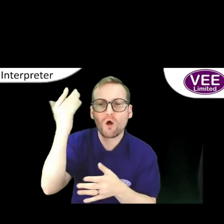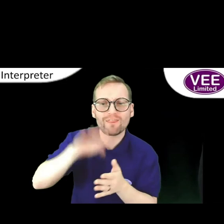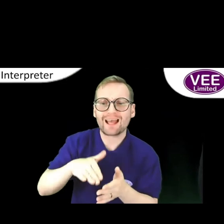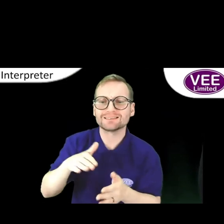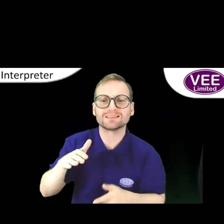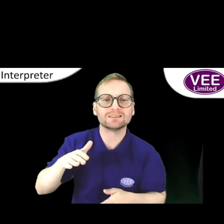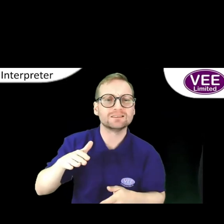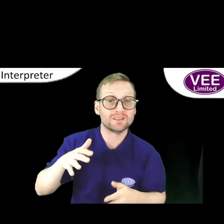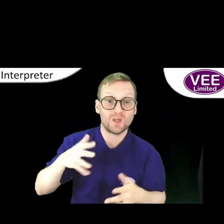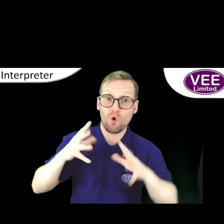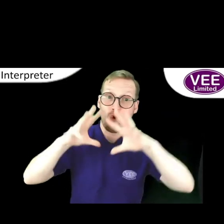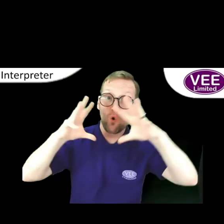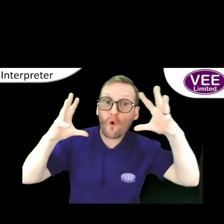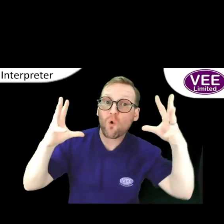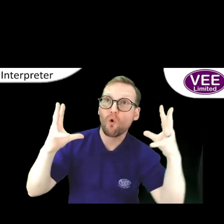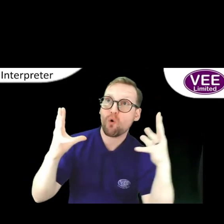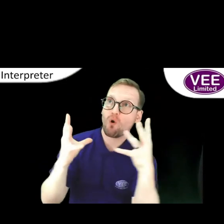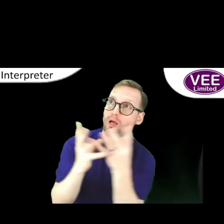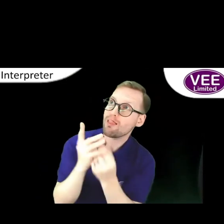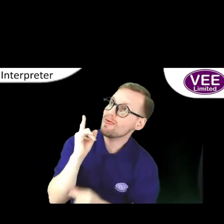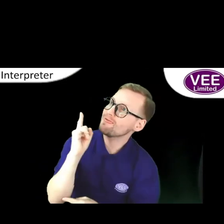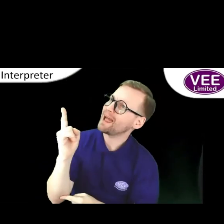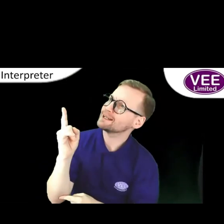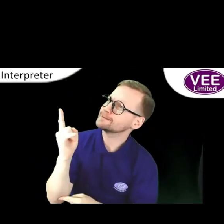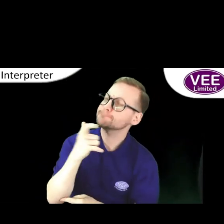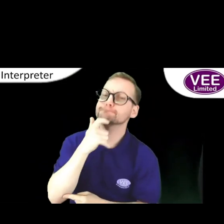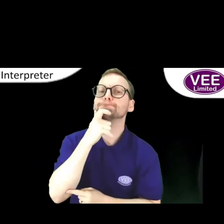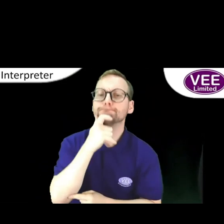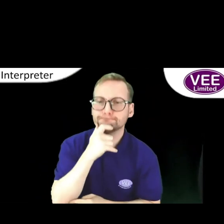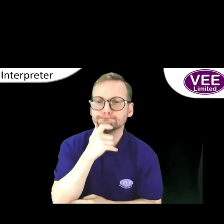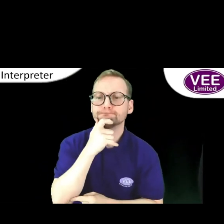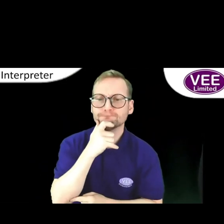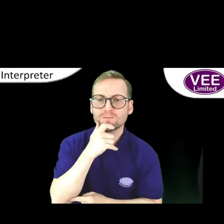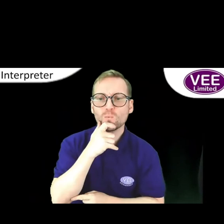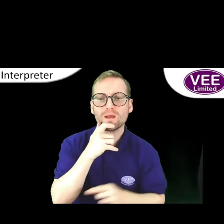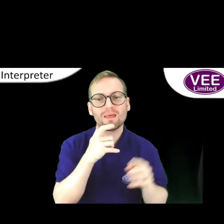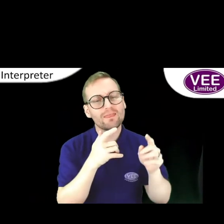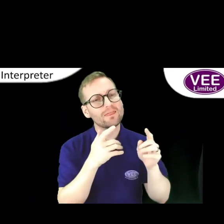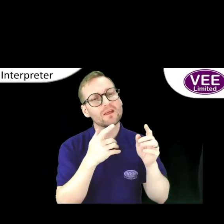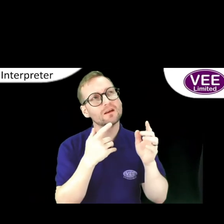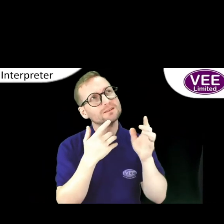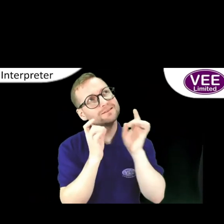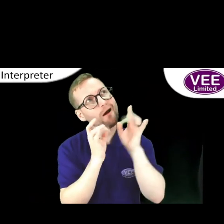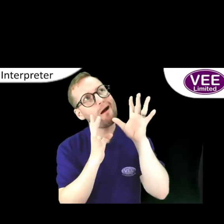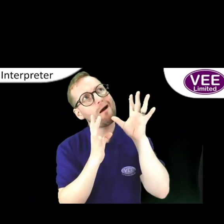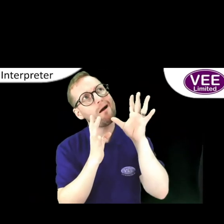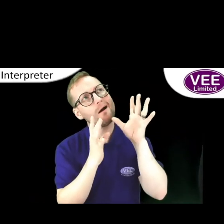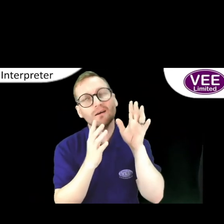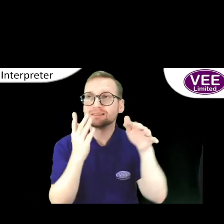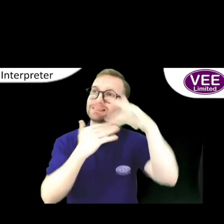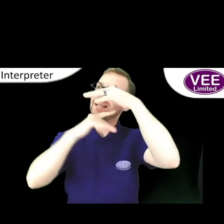that and all that, their ribbon star and the man